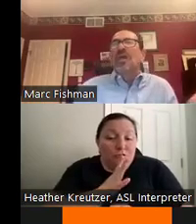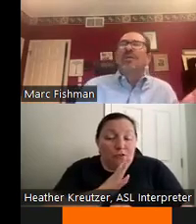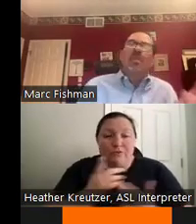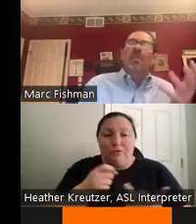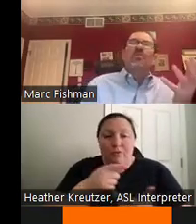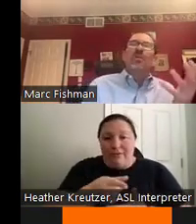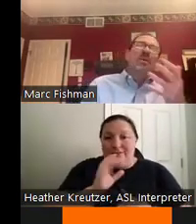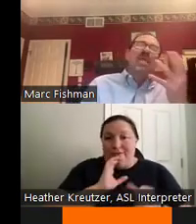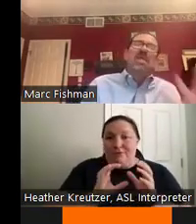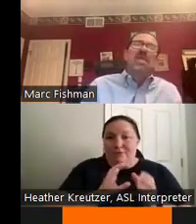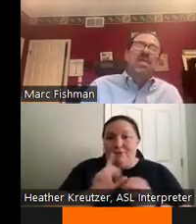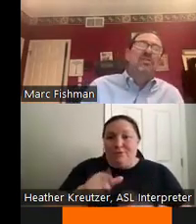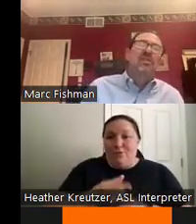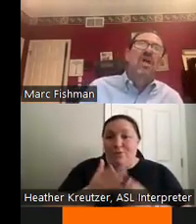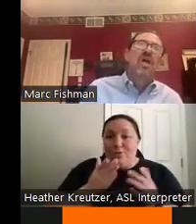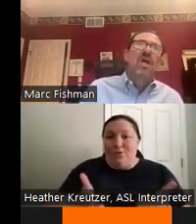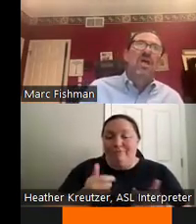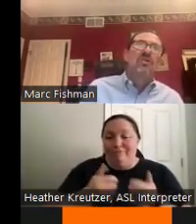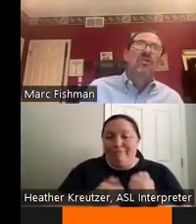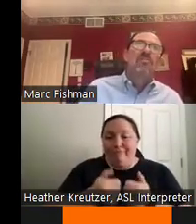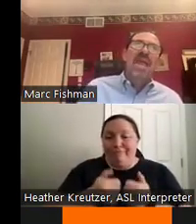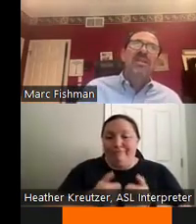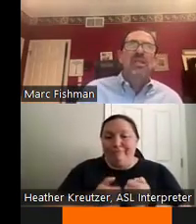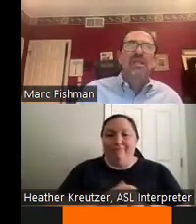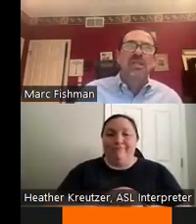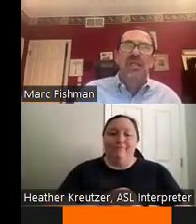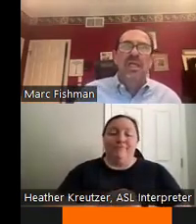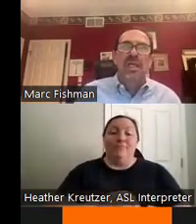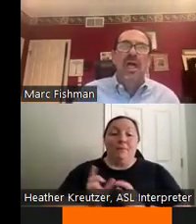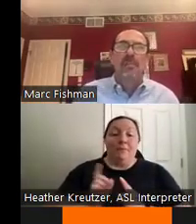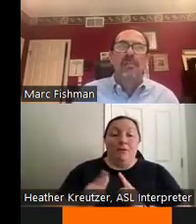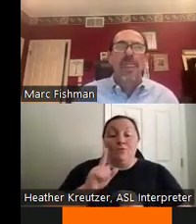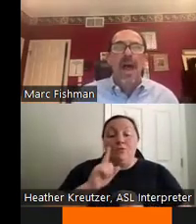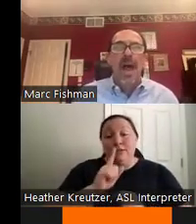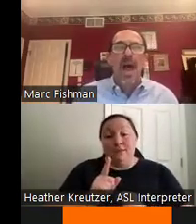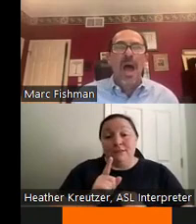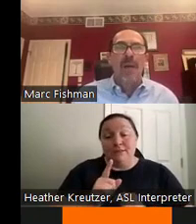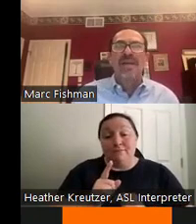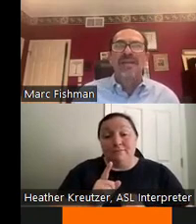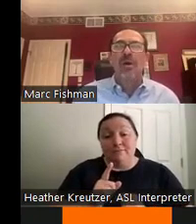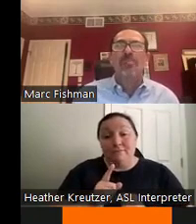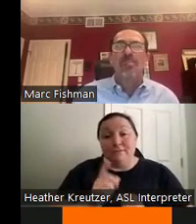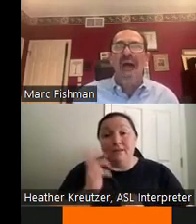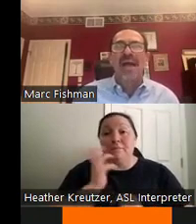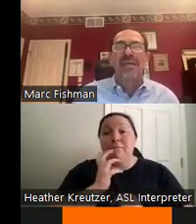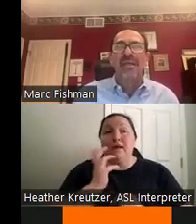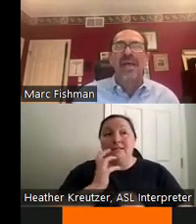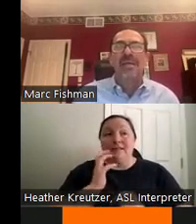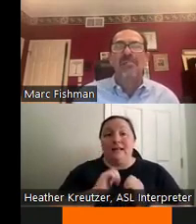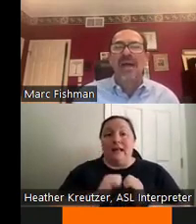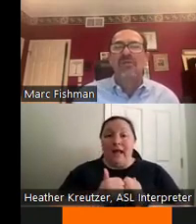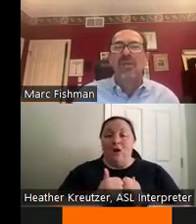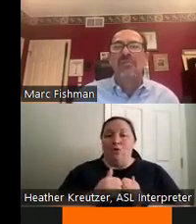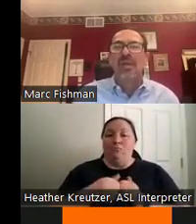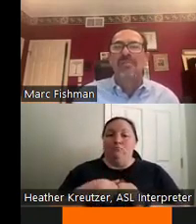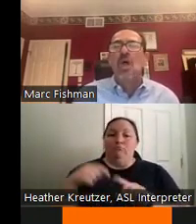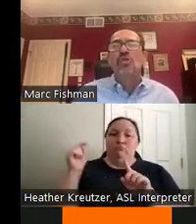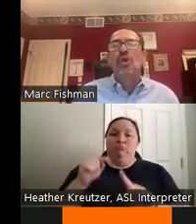get to communicate with them. But it is amazingly amazing how compact and